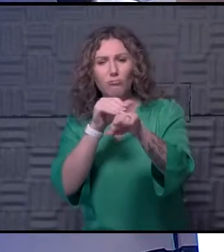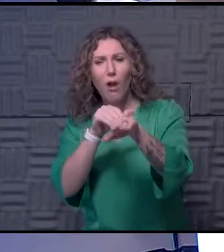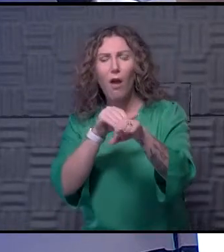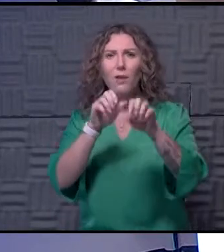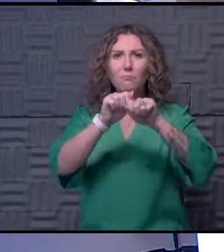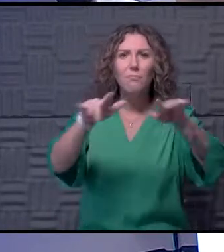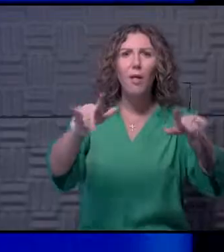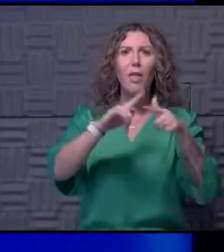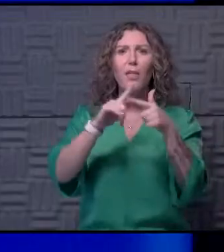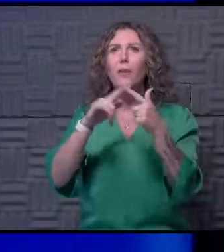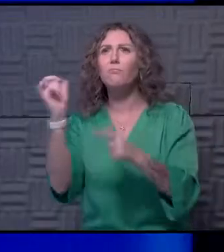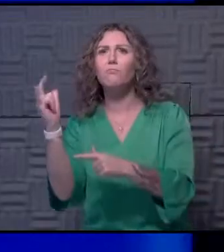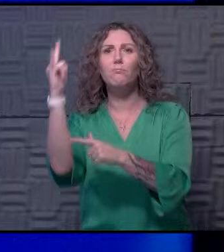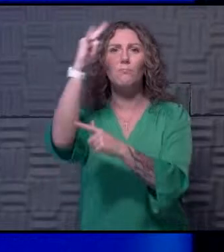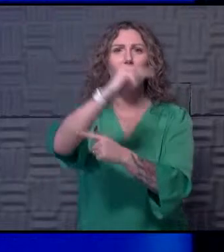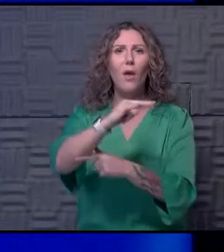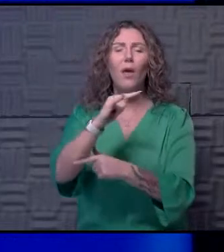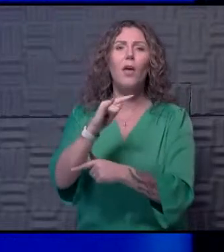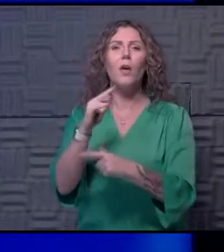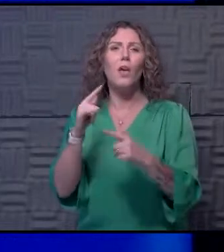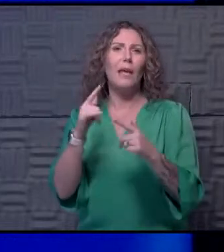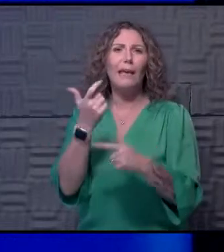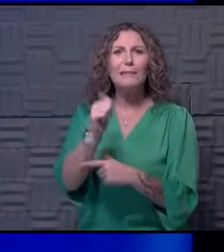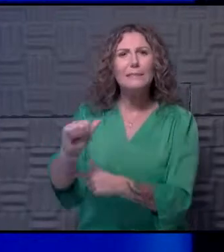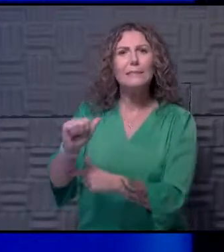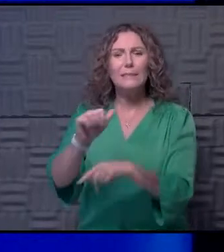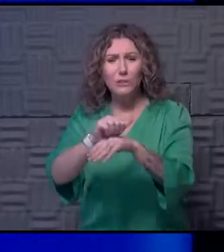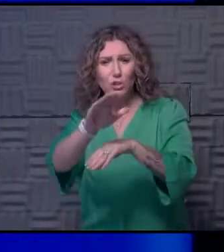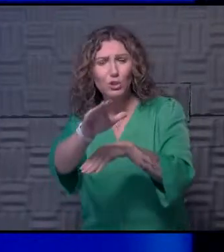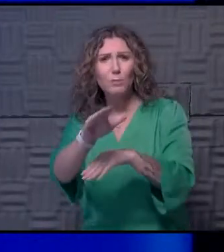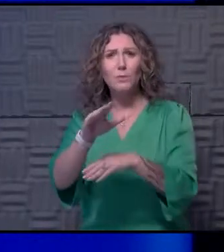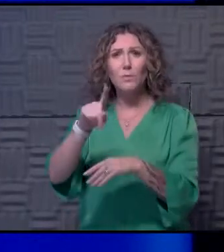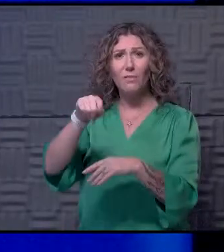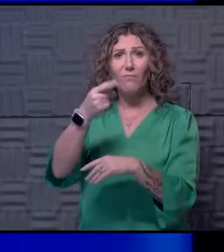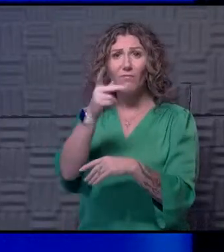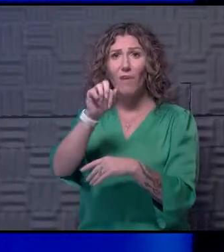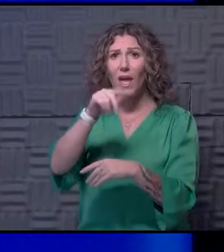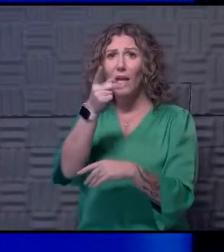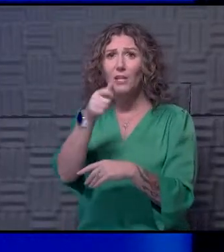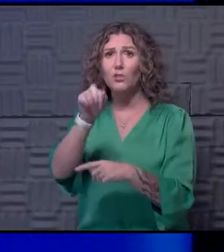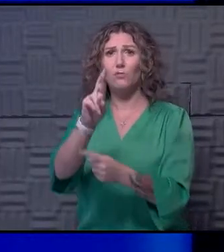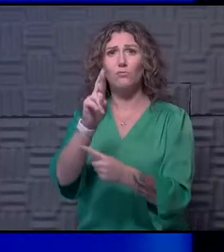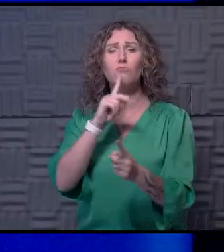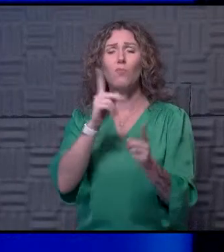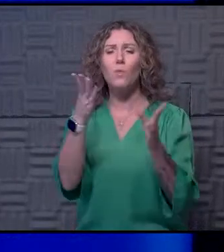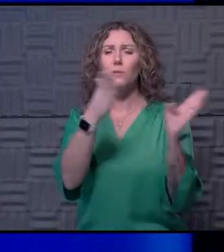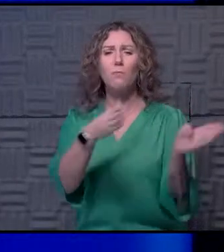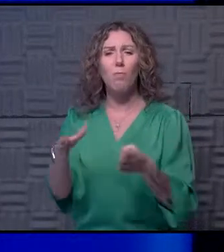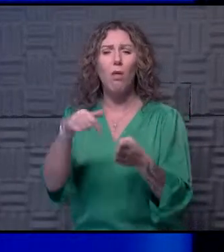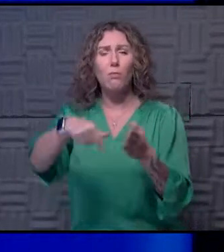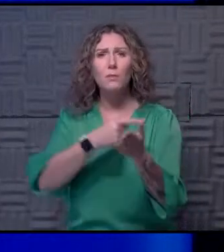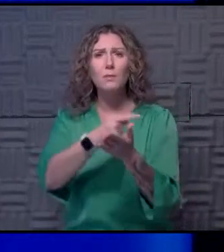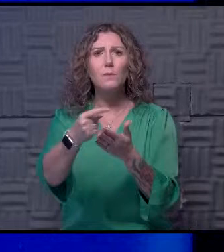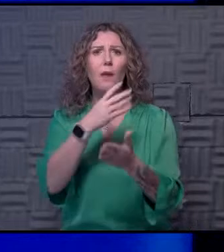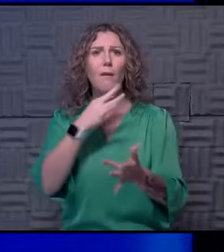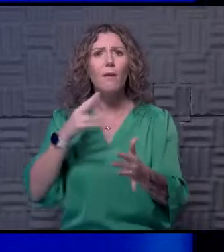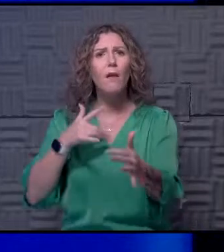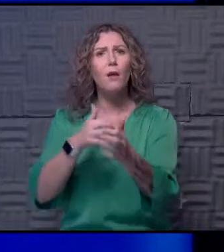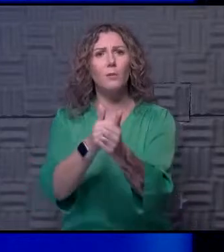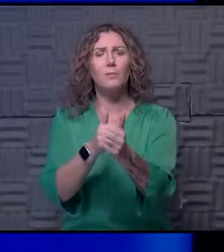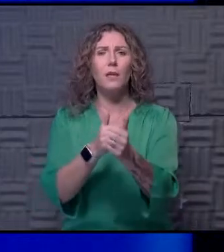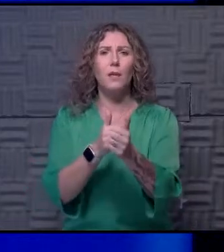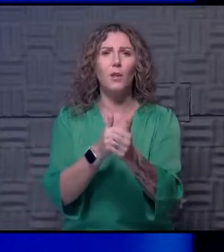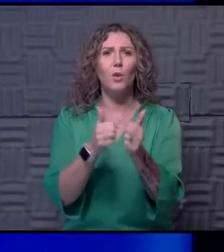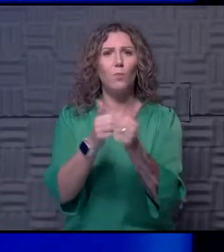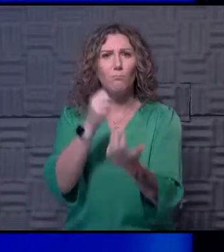planes. Have you received any shipments yet? What is the plan moving forward for this week, and what's your timeline updated now because of